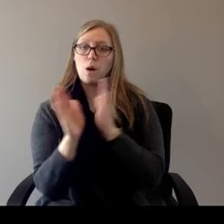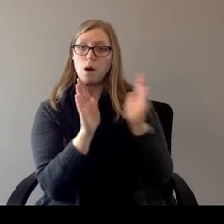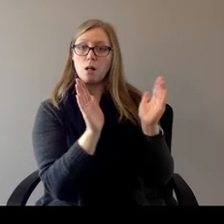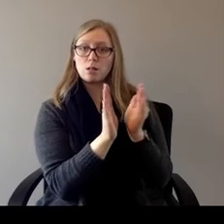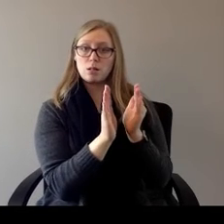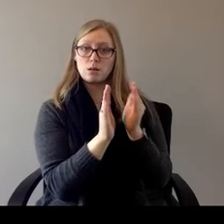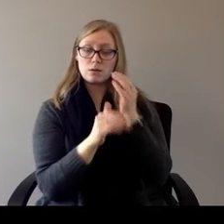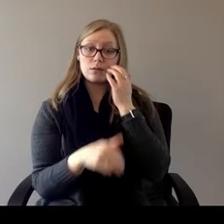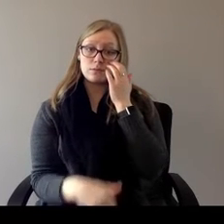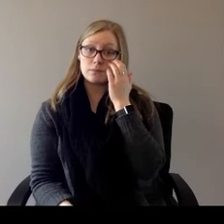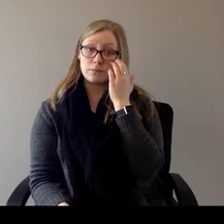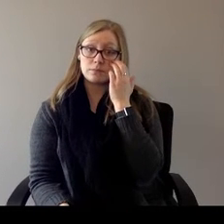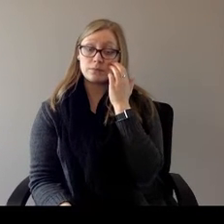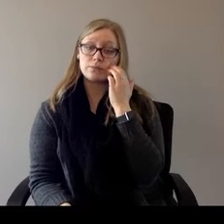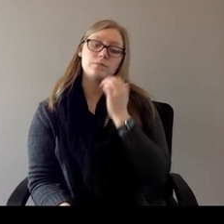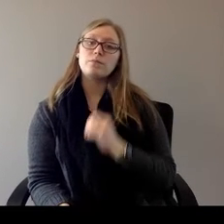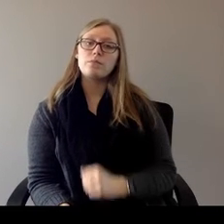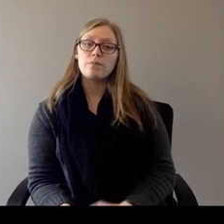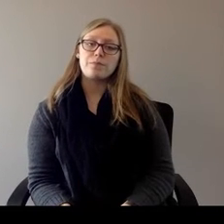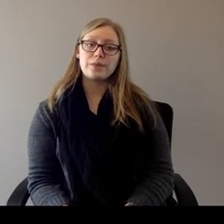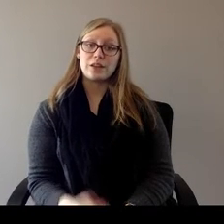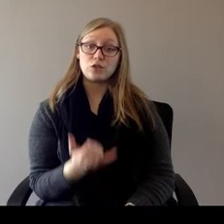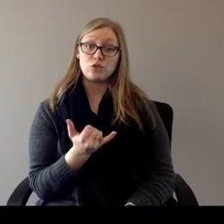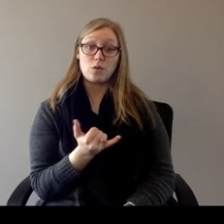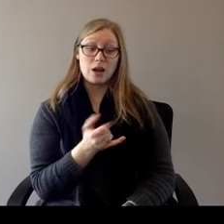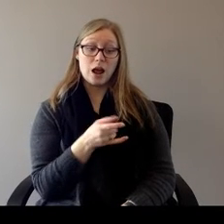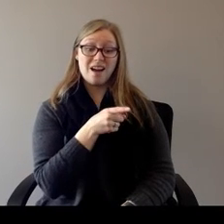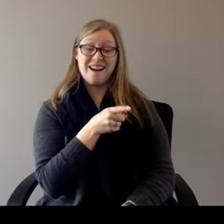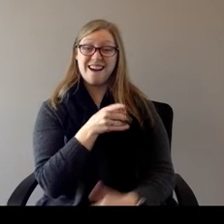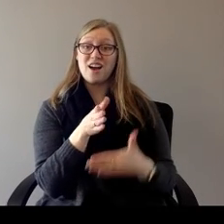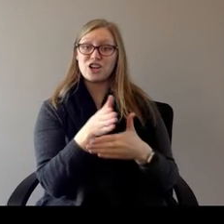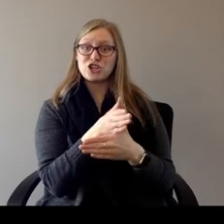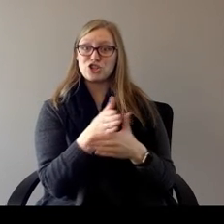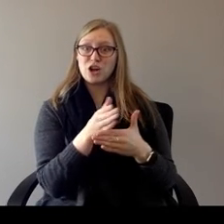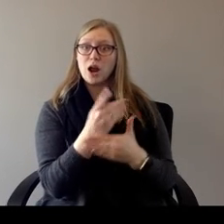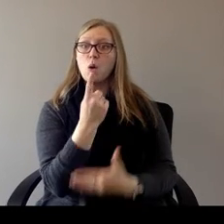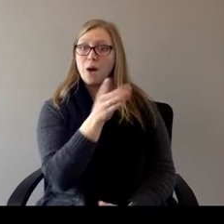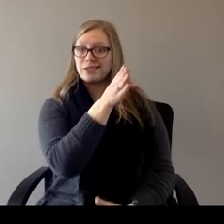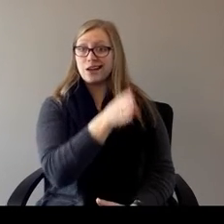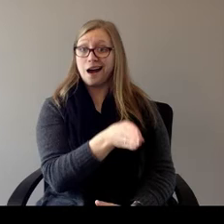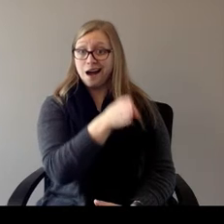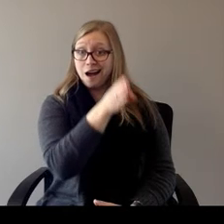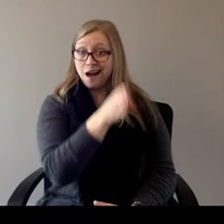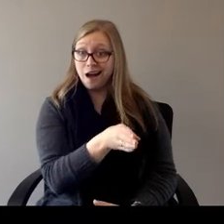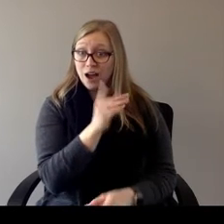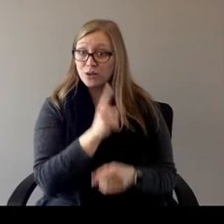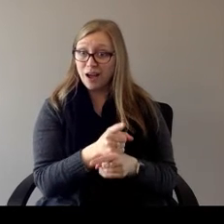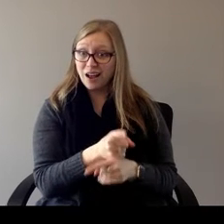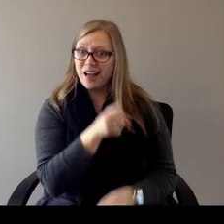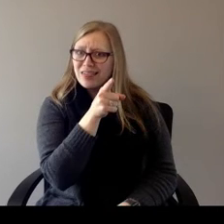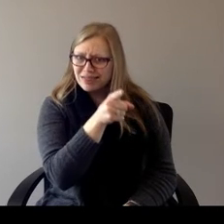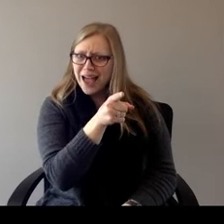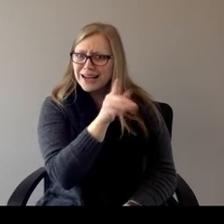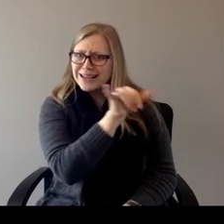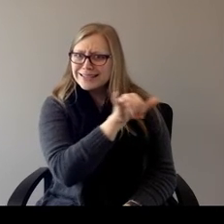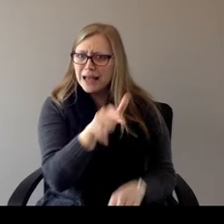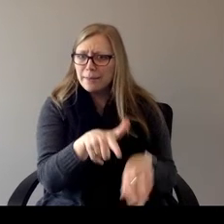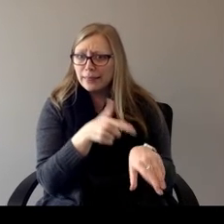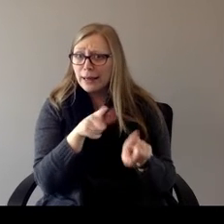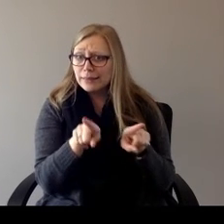those 2 smaller triangles now share a side that is the same length as itself, of course,